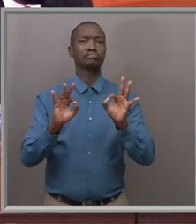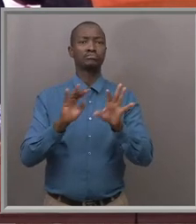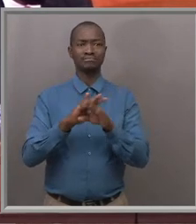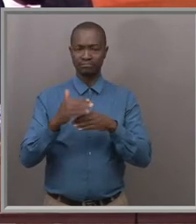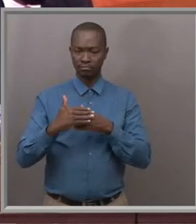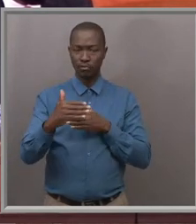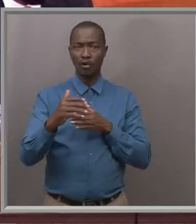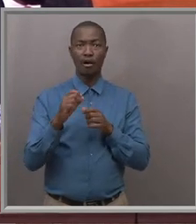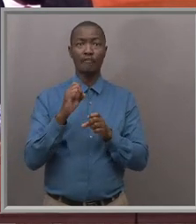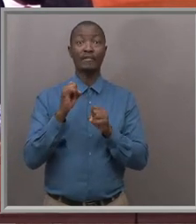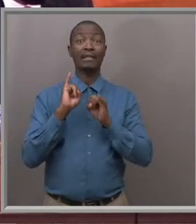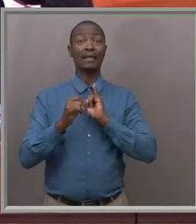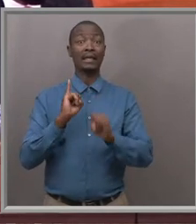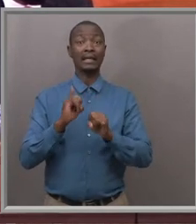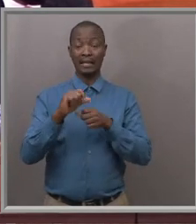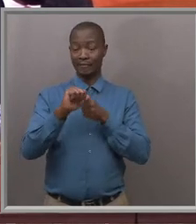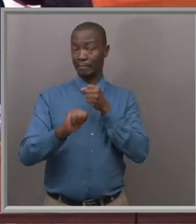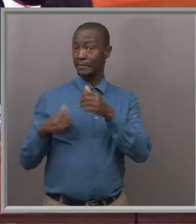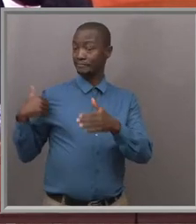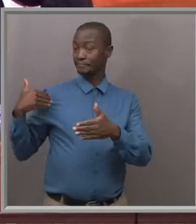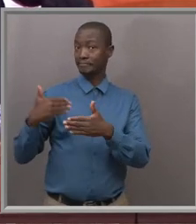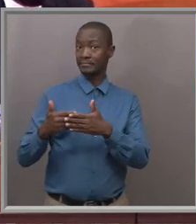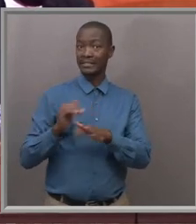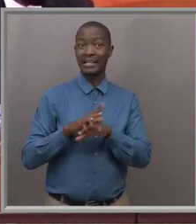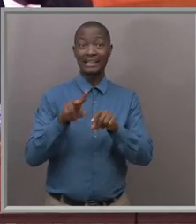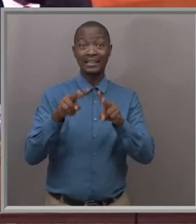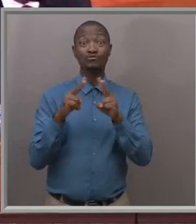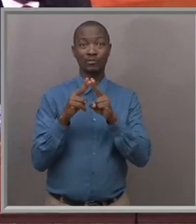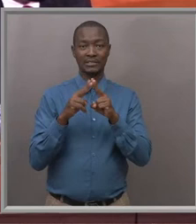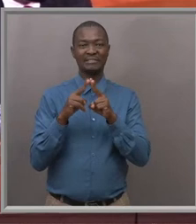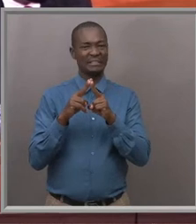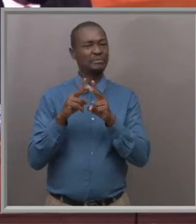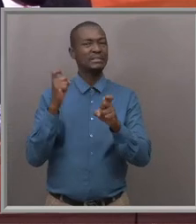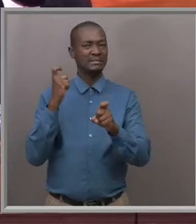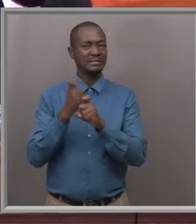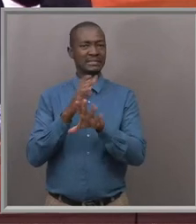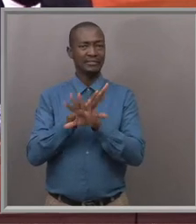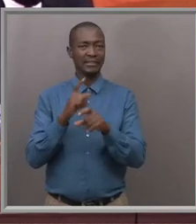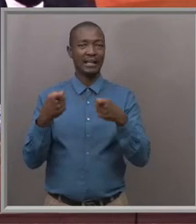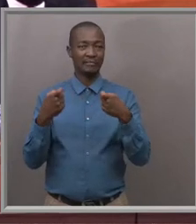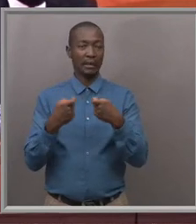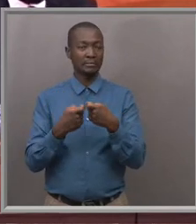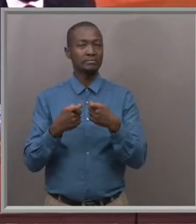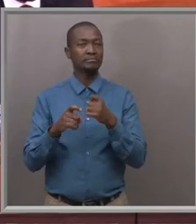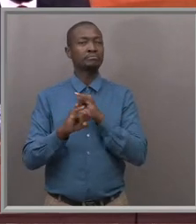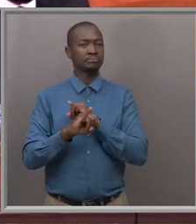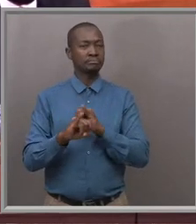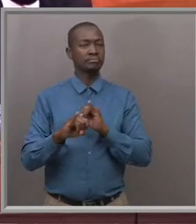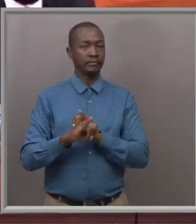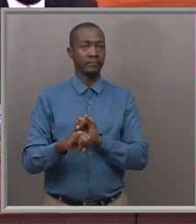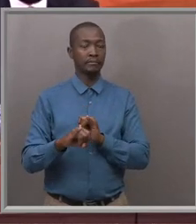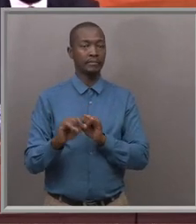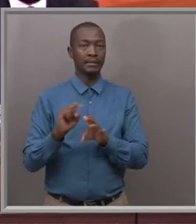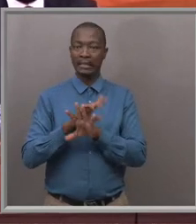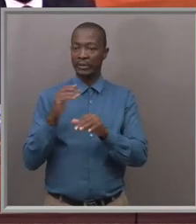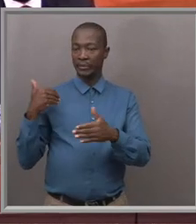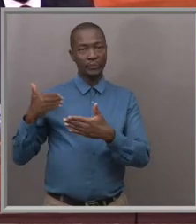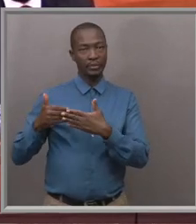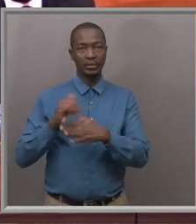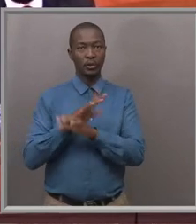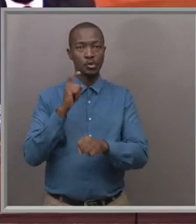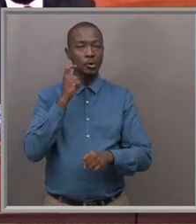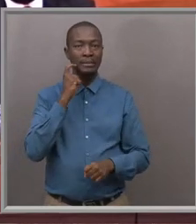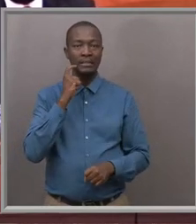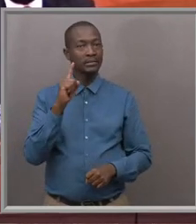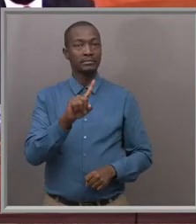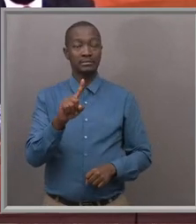months. This was a very, very difficult battle. It certainly has not been easy, and